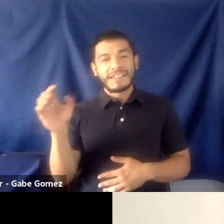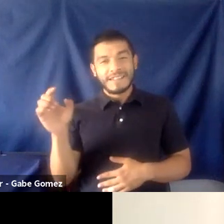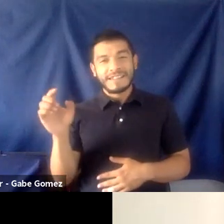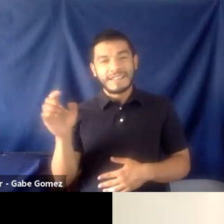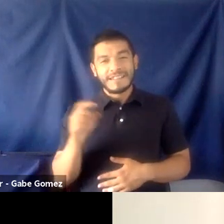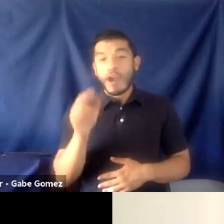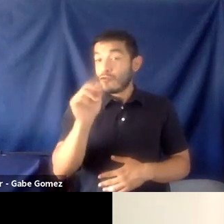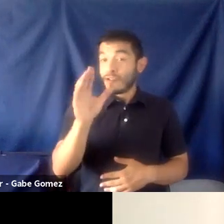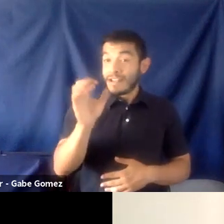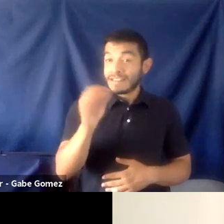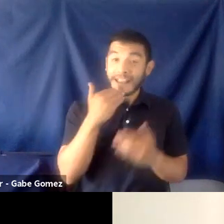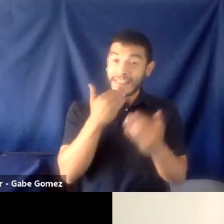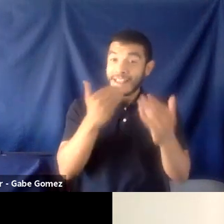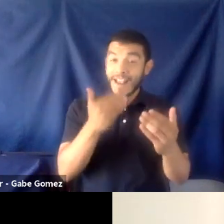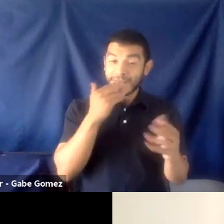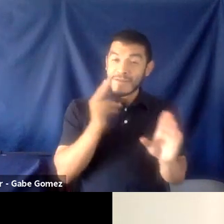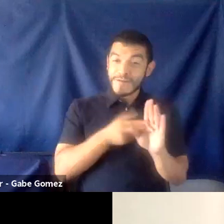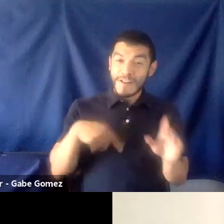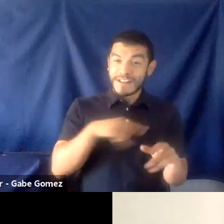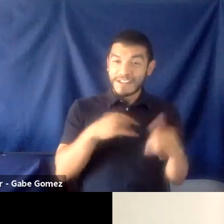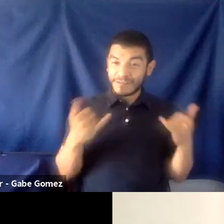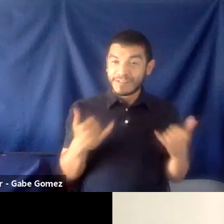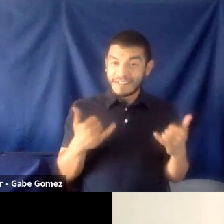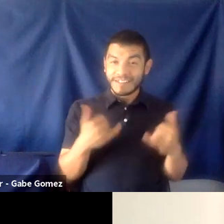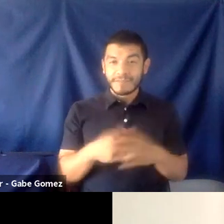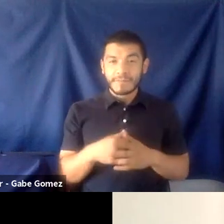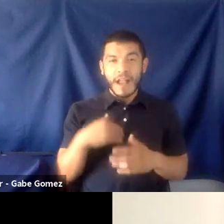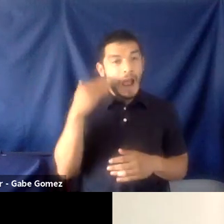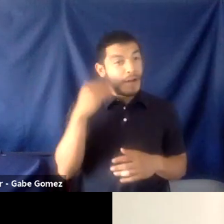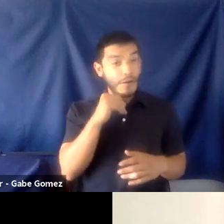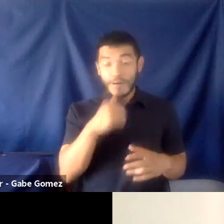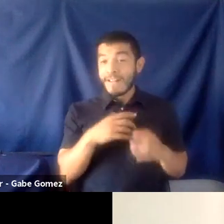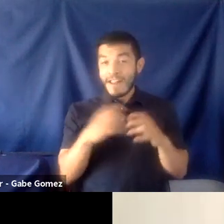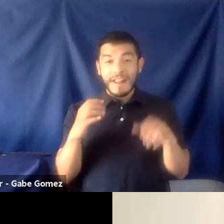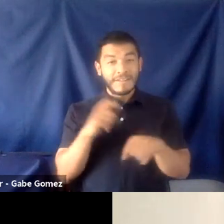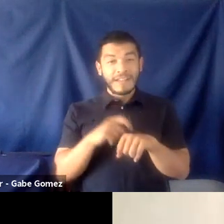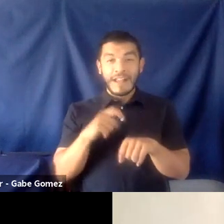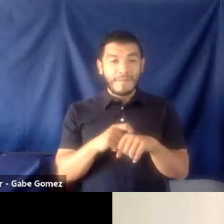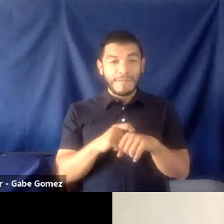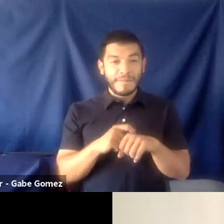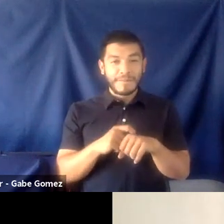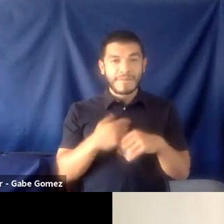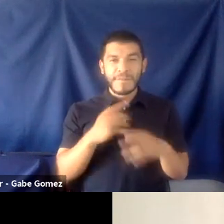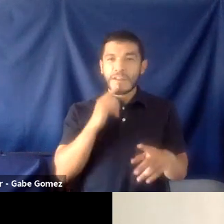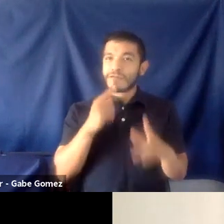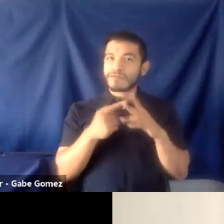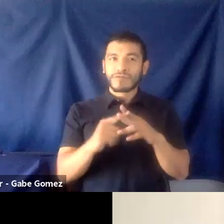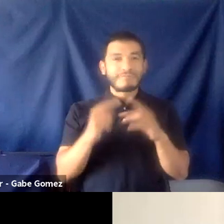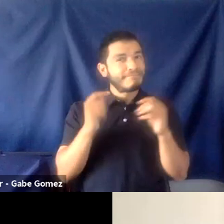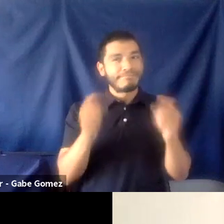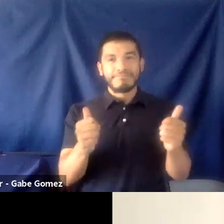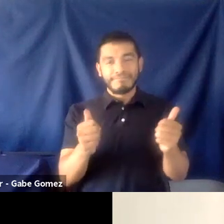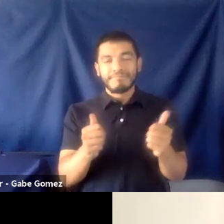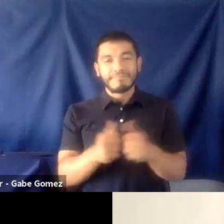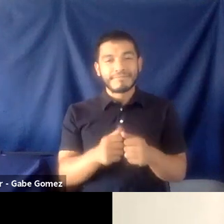So Grace, thanks for being with us. And I know we don't have a lot of time. So I'm going to get right into it. All